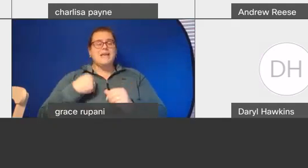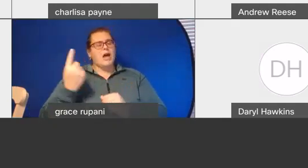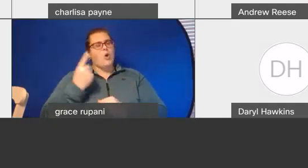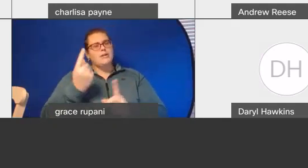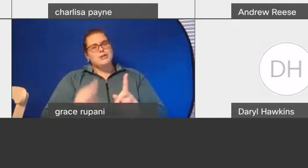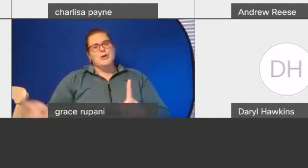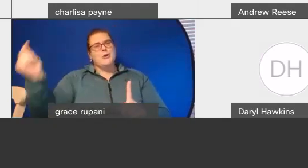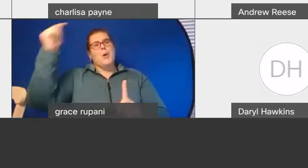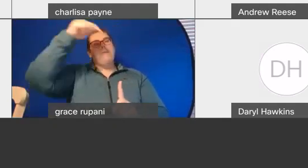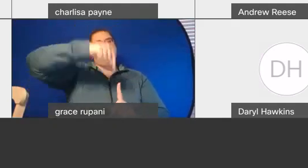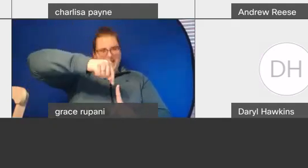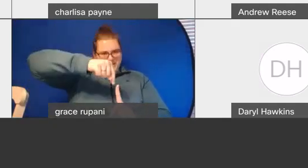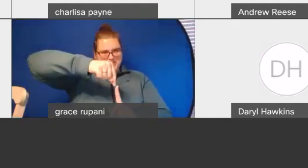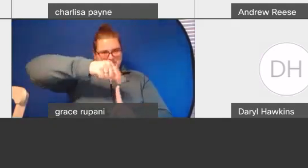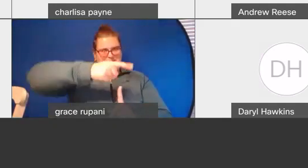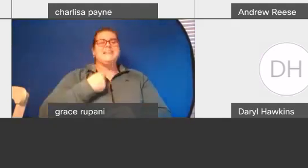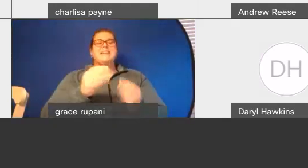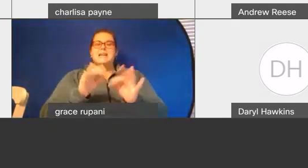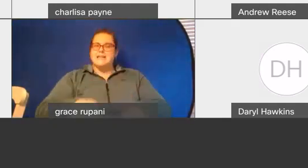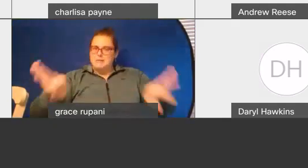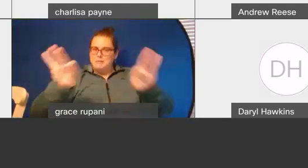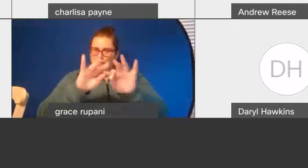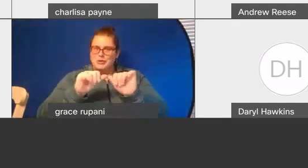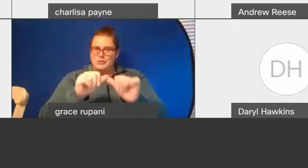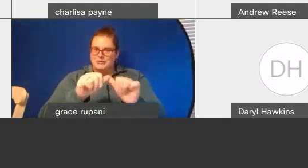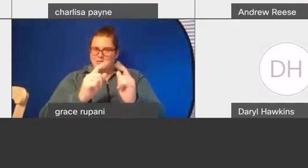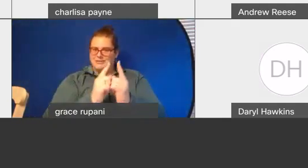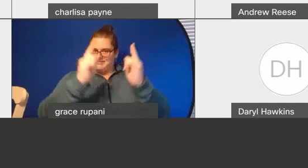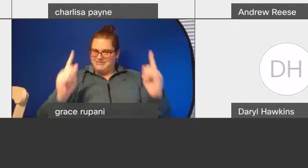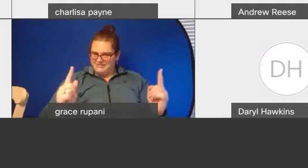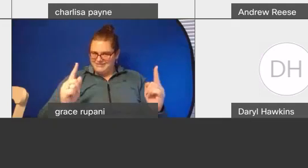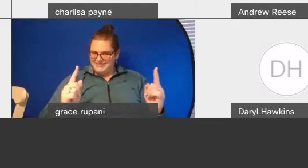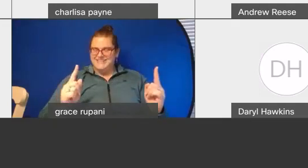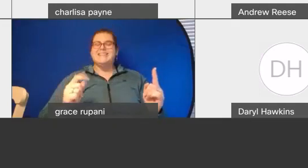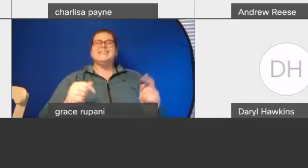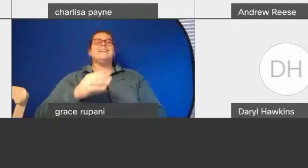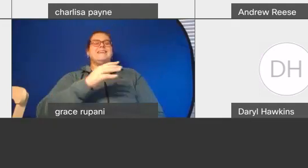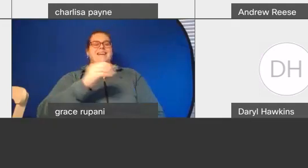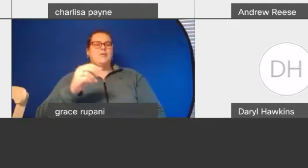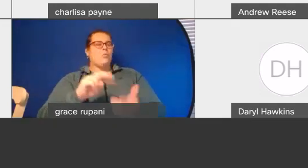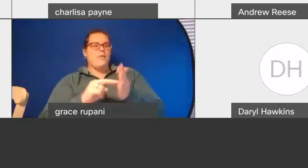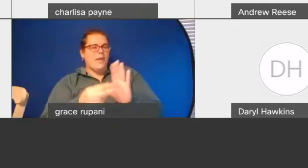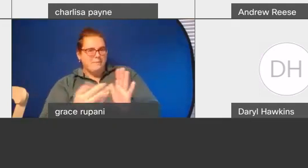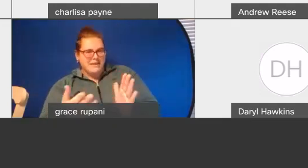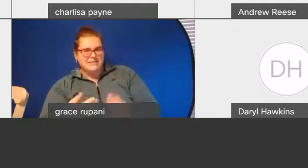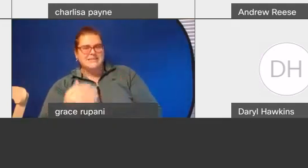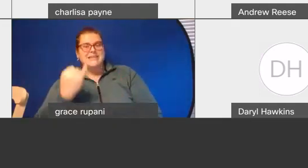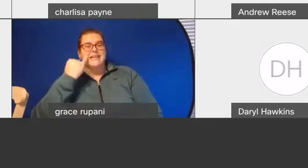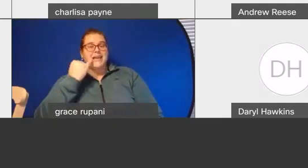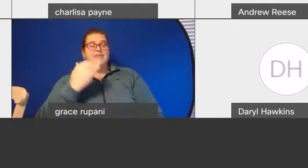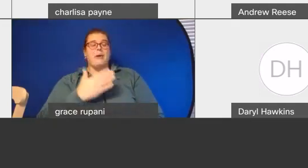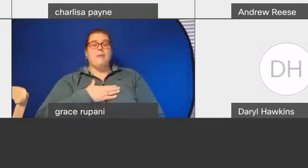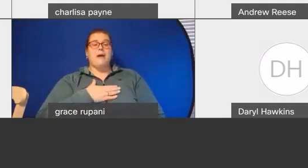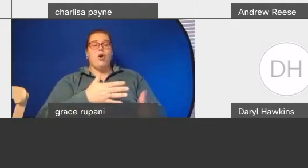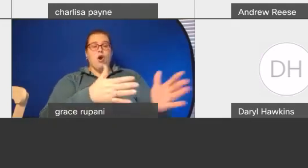importance of maintaining social distance and what that means in terms of standing, you know, if your arms are out and the